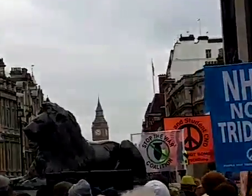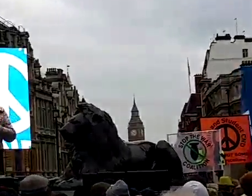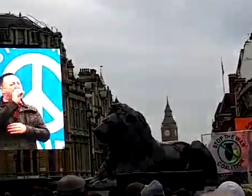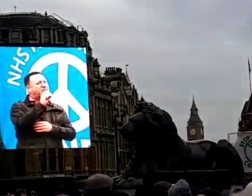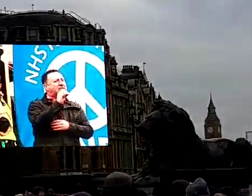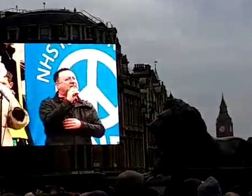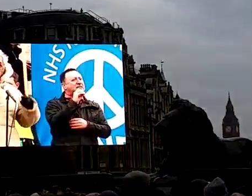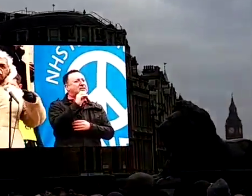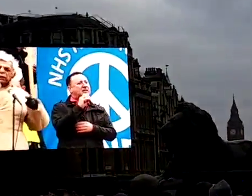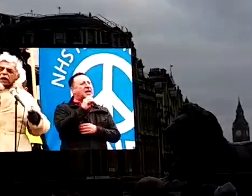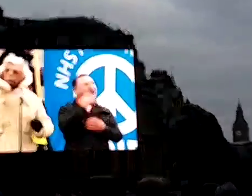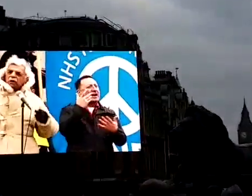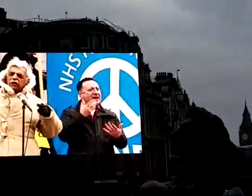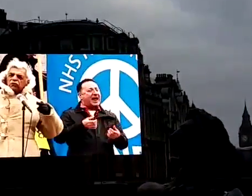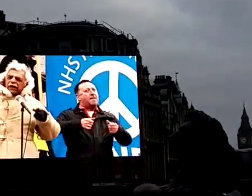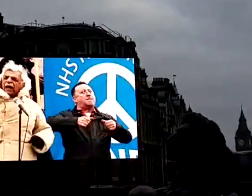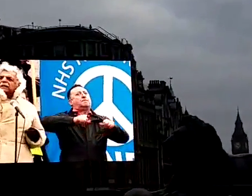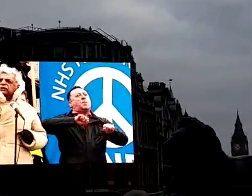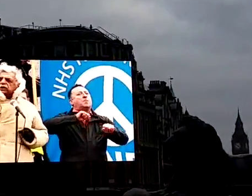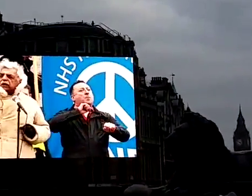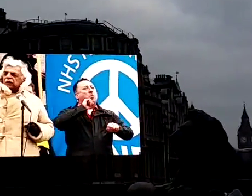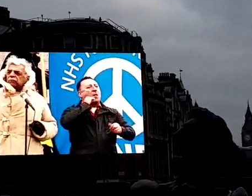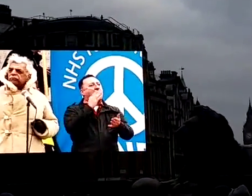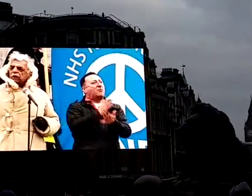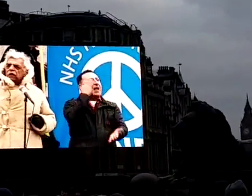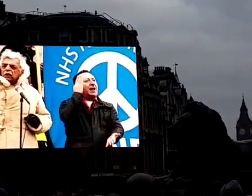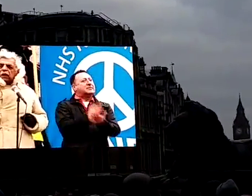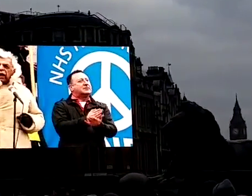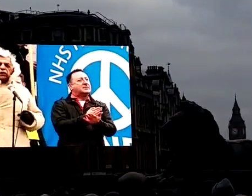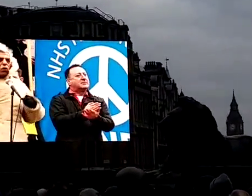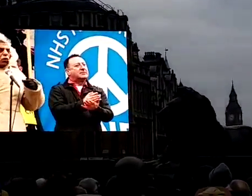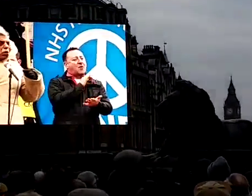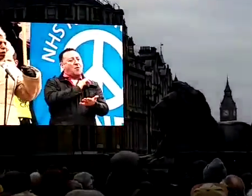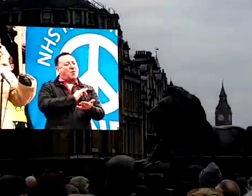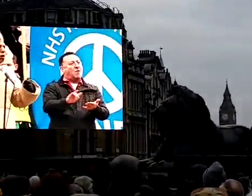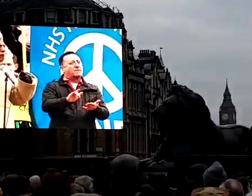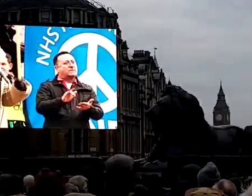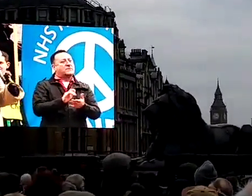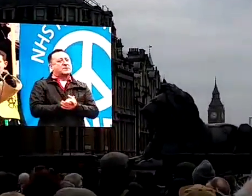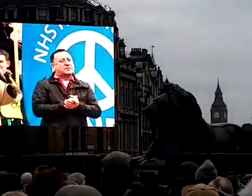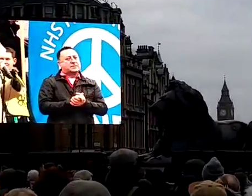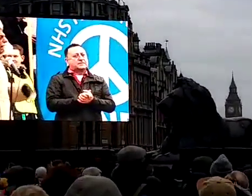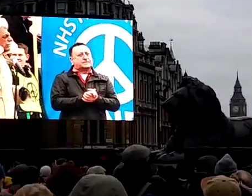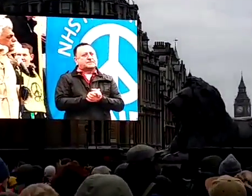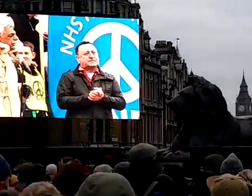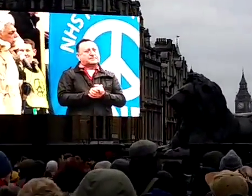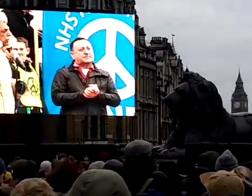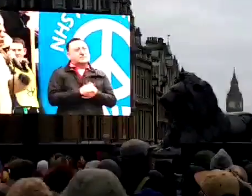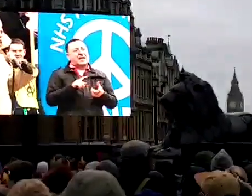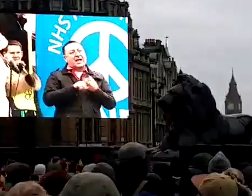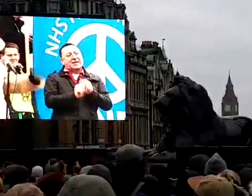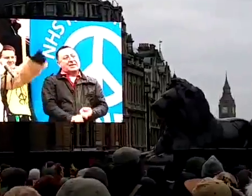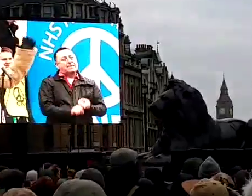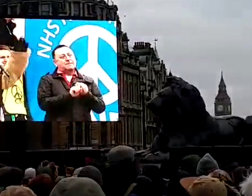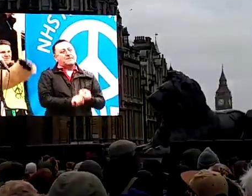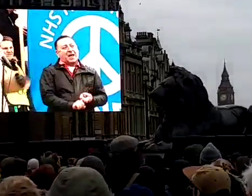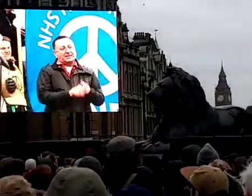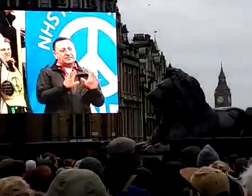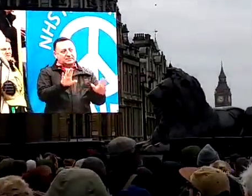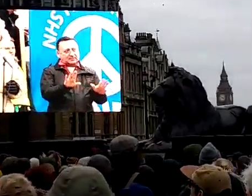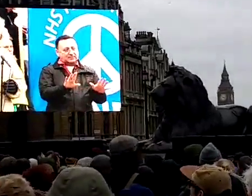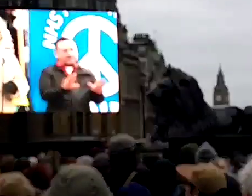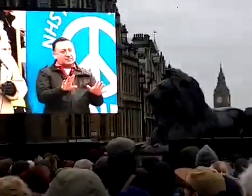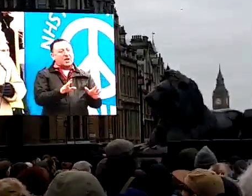1950s will become a reality. And all of this depends not simply on